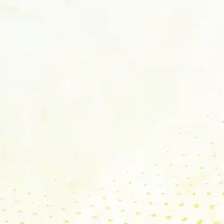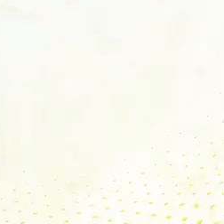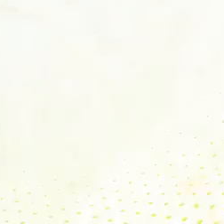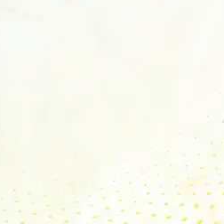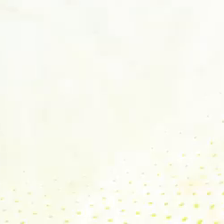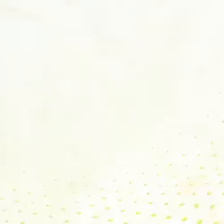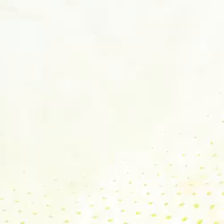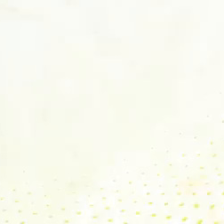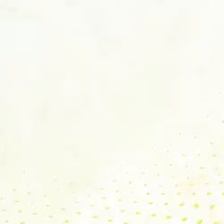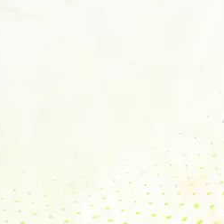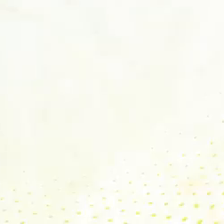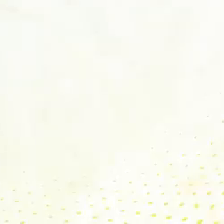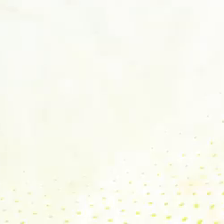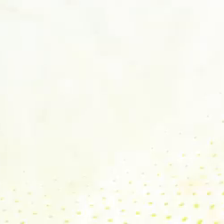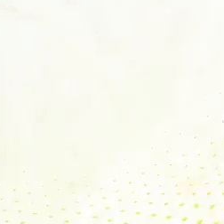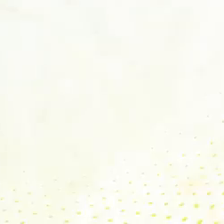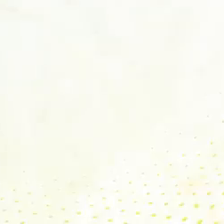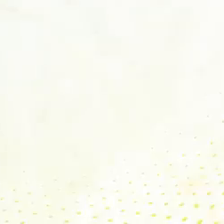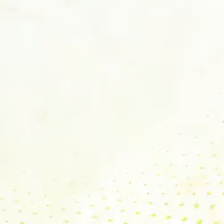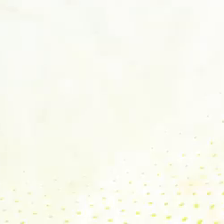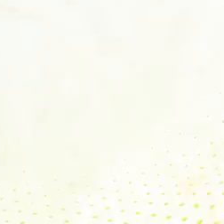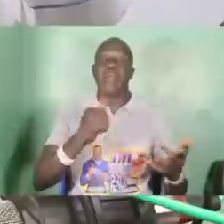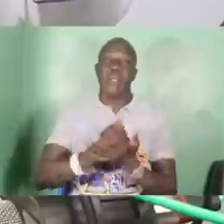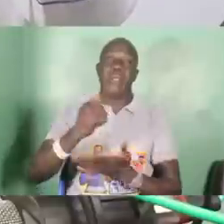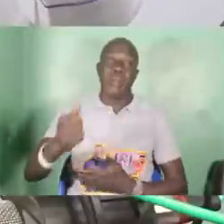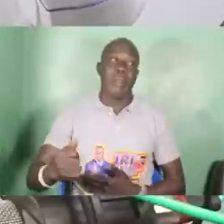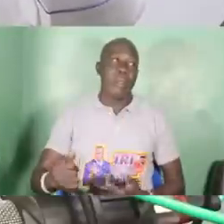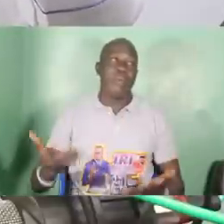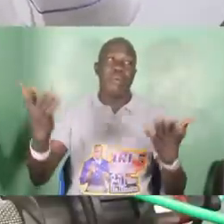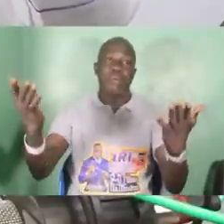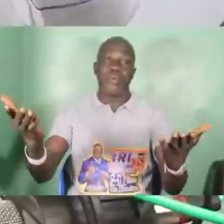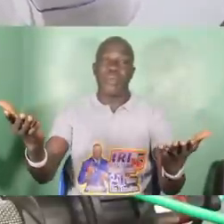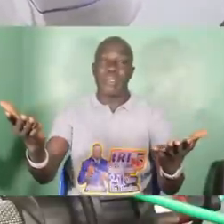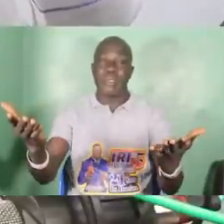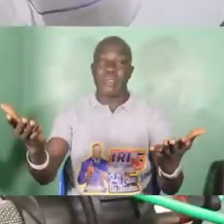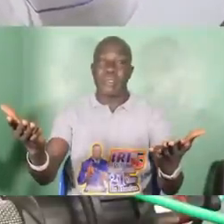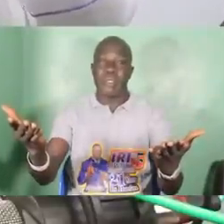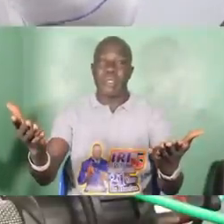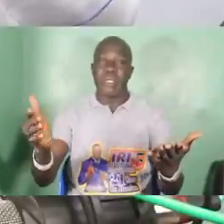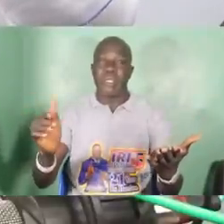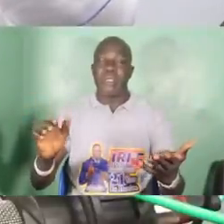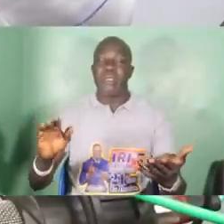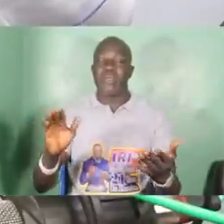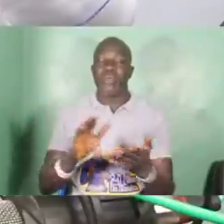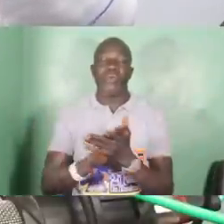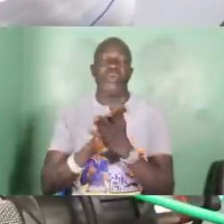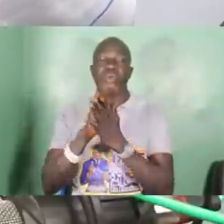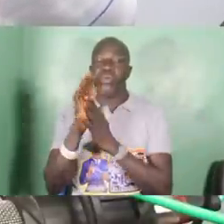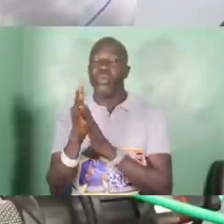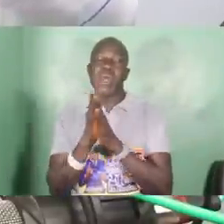wa dupe ni idi to fi ni salaye ni iyen o Lift up your hands. Lumi lumi